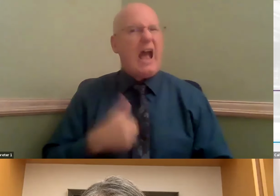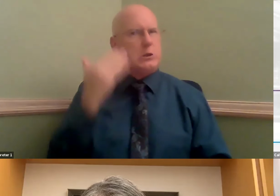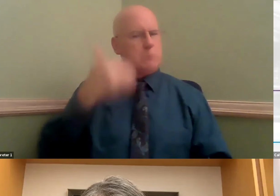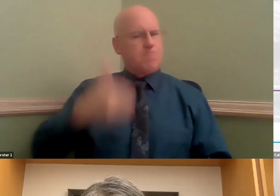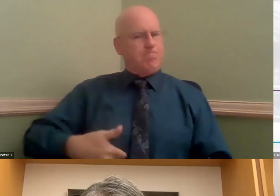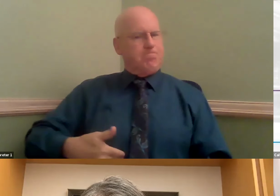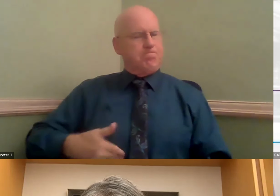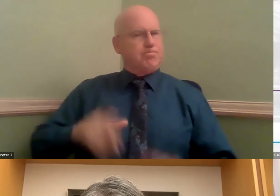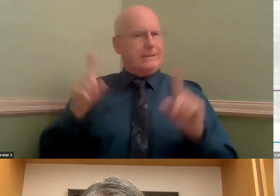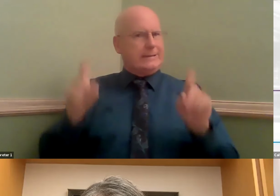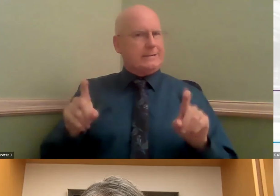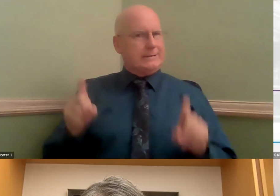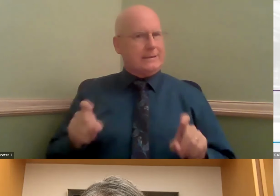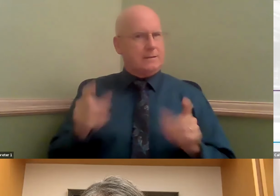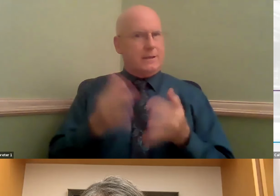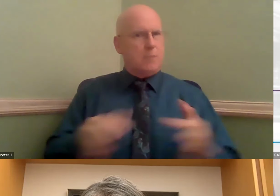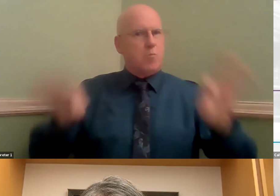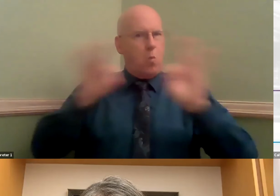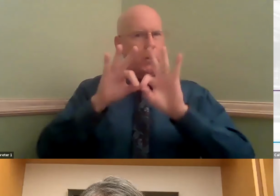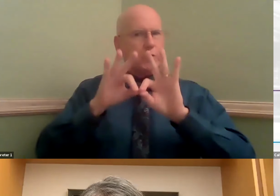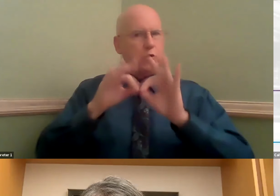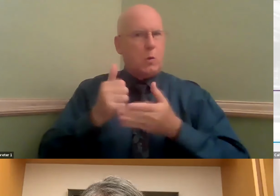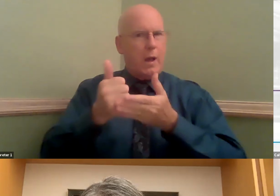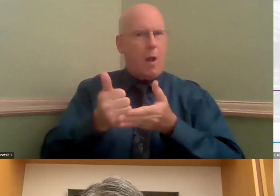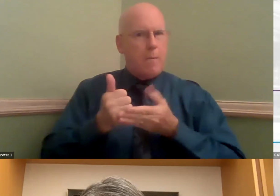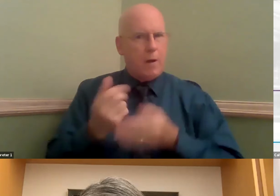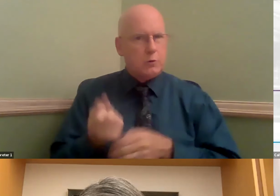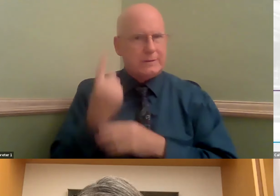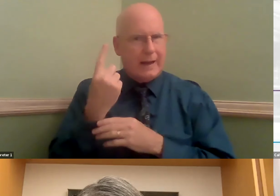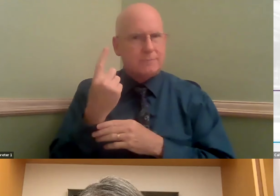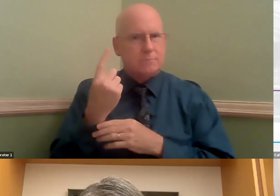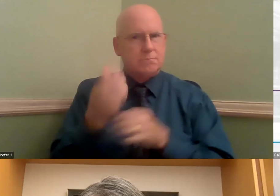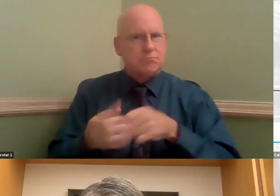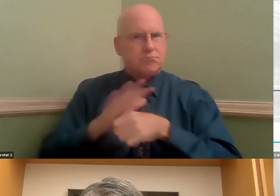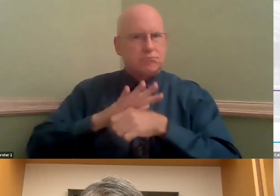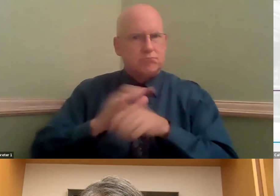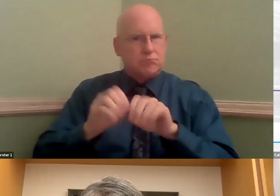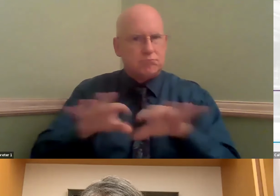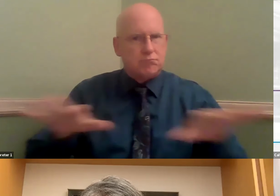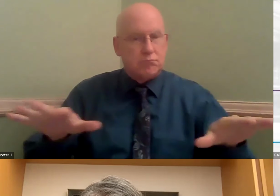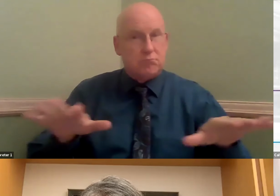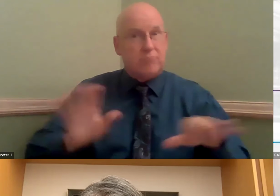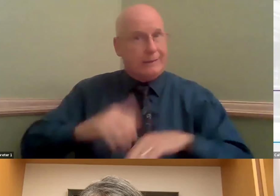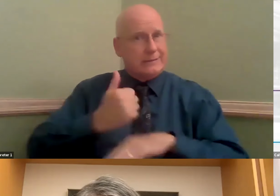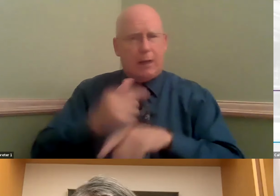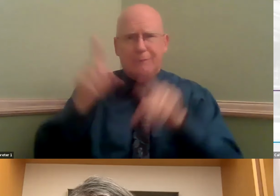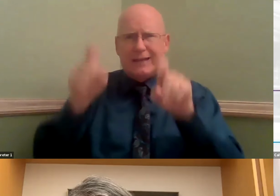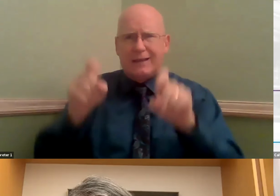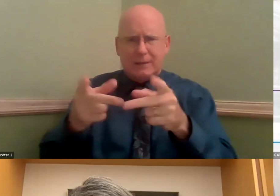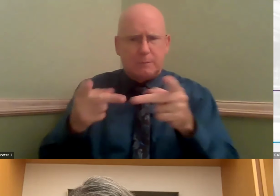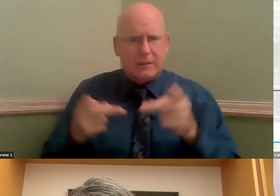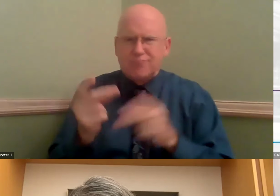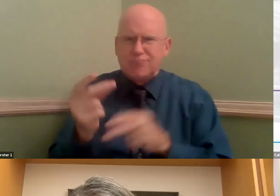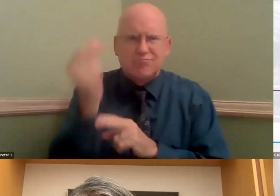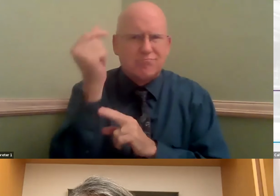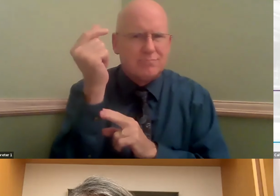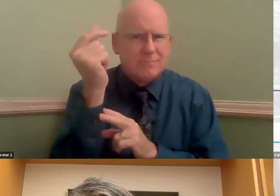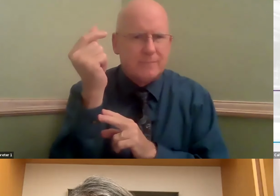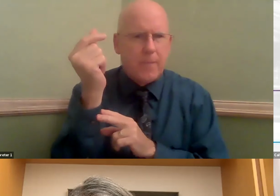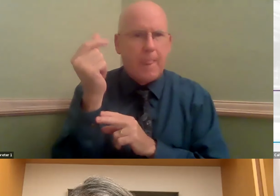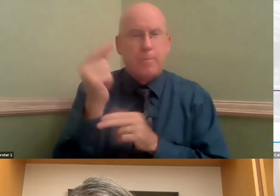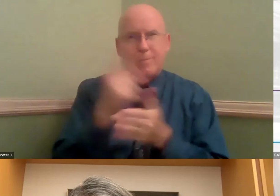trying to get at least a handle on this. So we not only set up testing sites immediately, I within weeks had started to put a